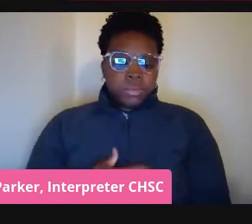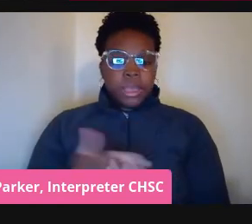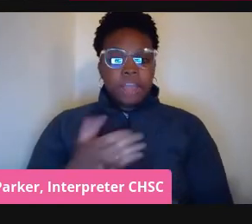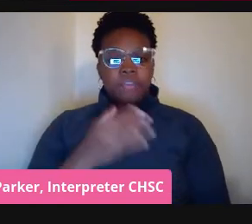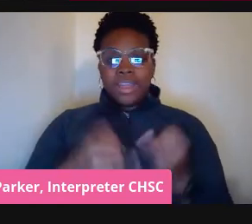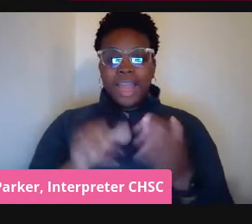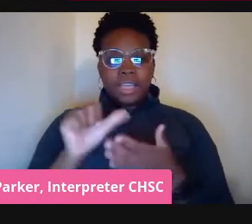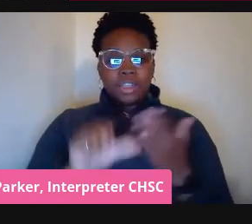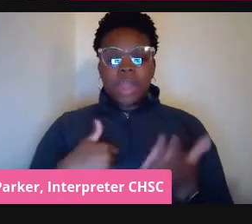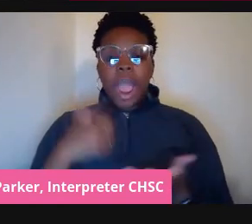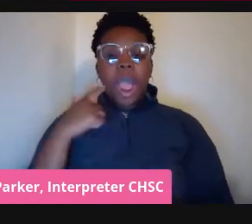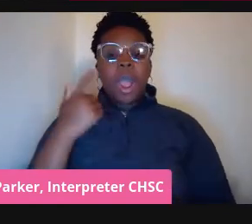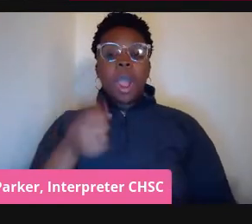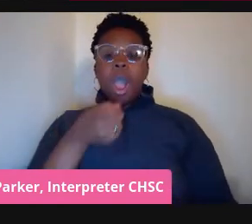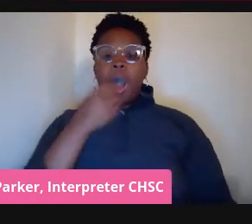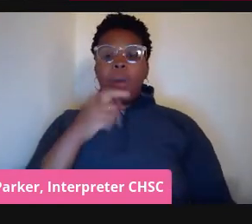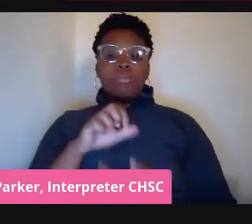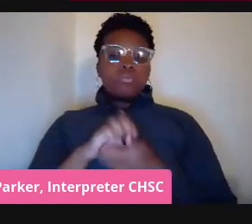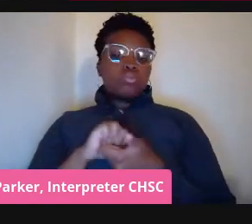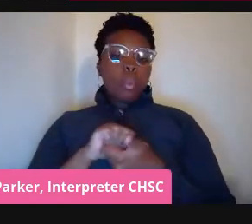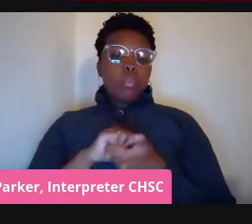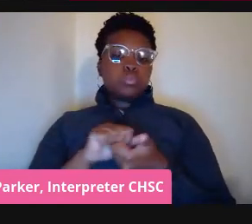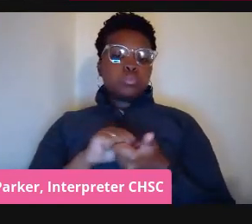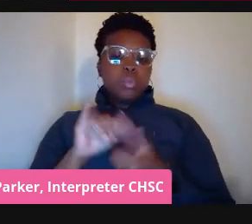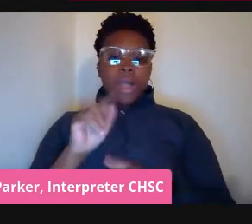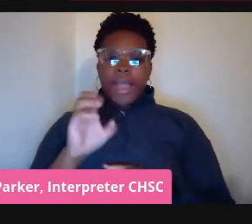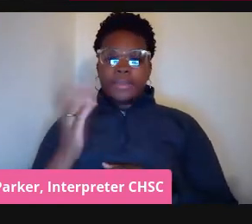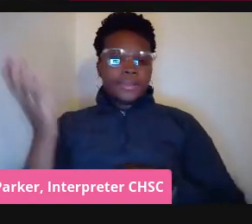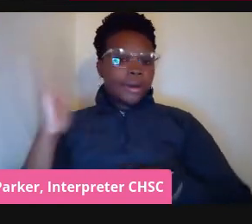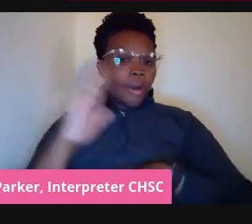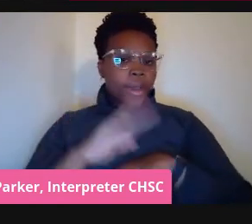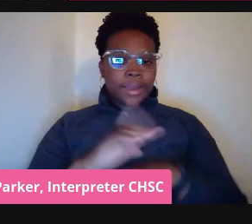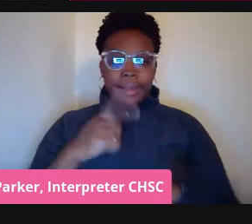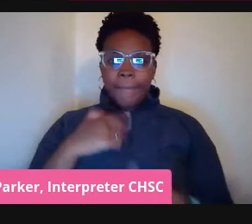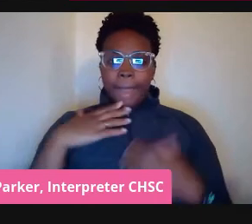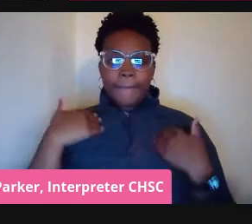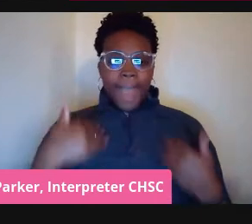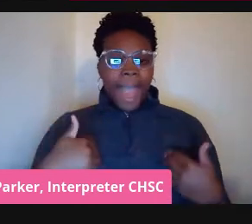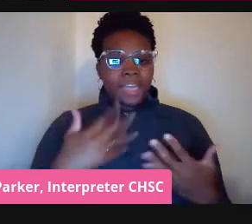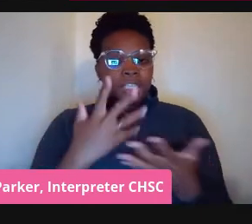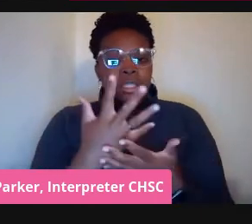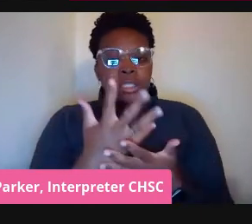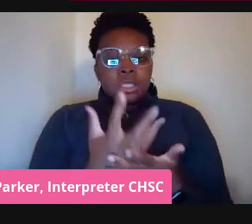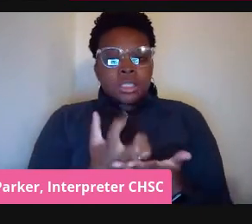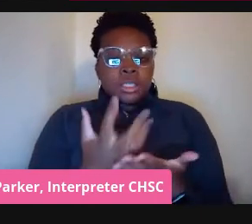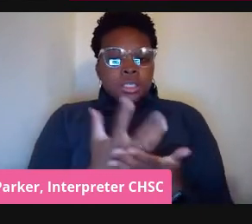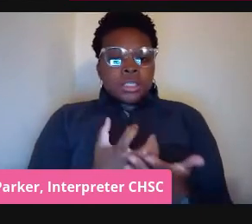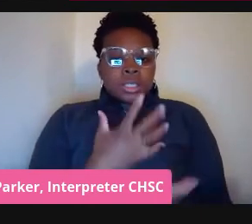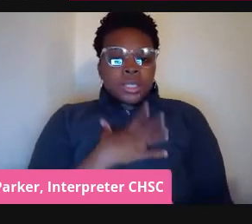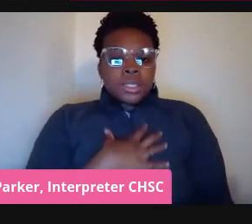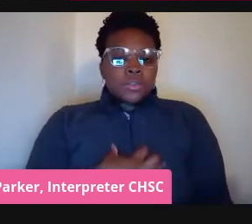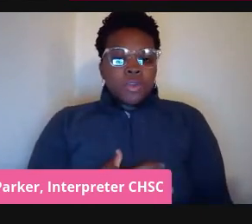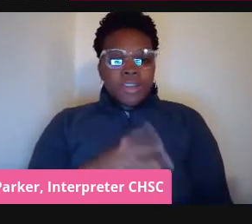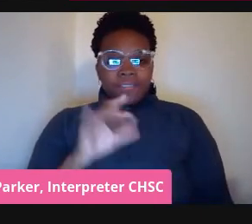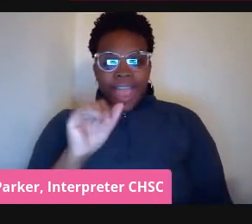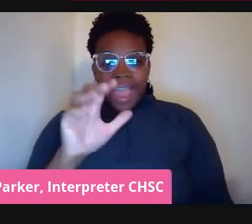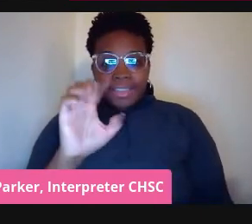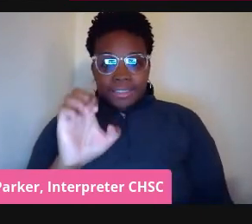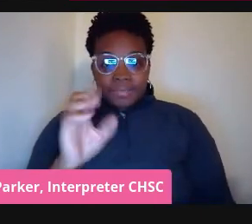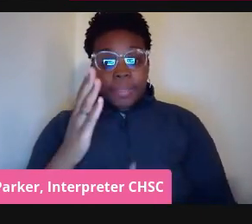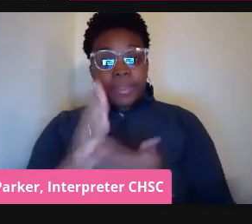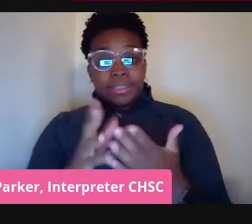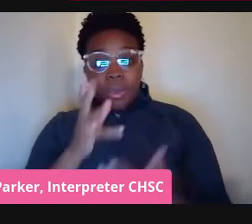could just chew ice all day long. My body craved ice. Some women, it might be